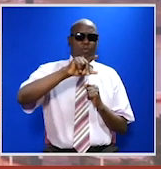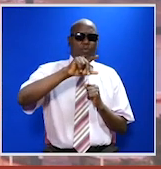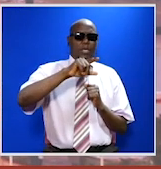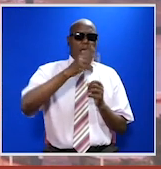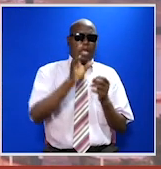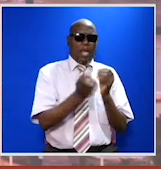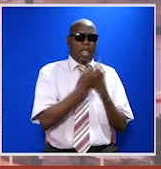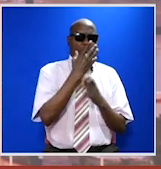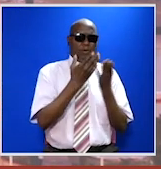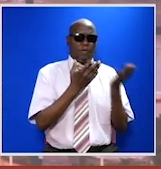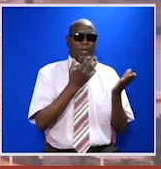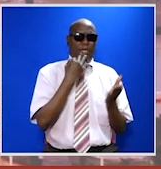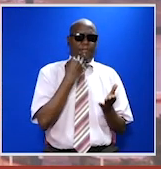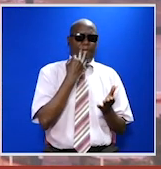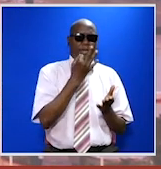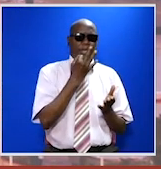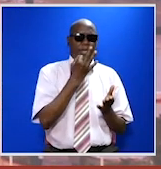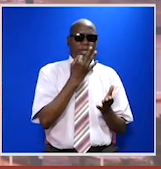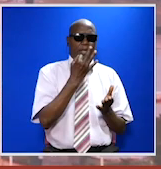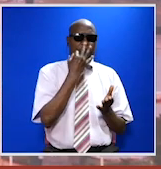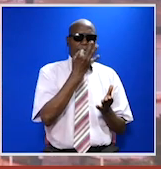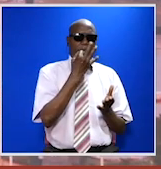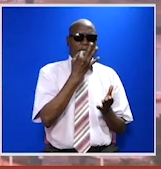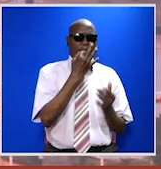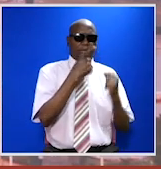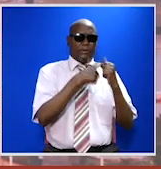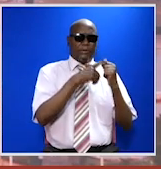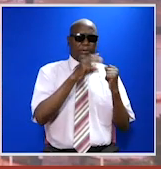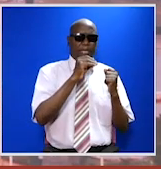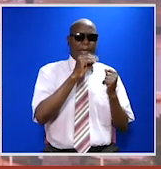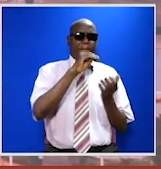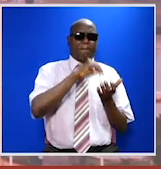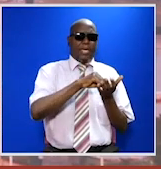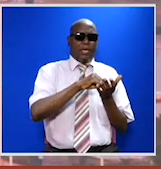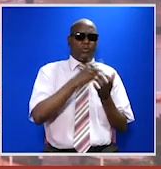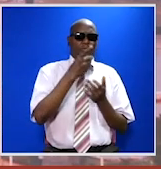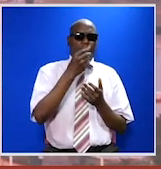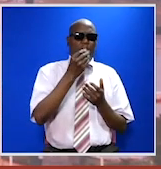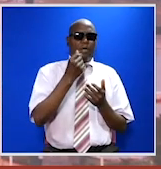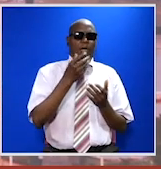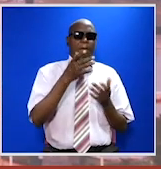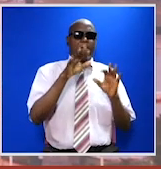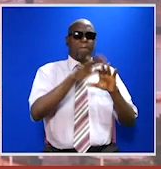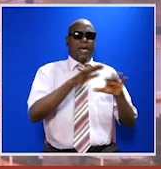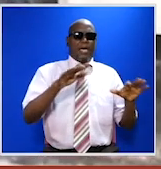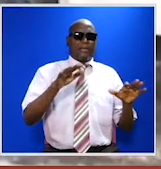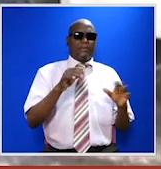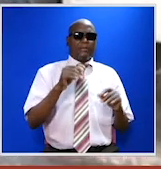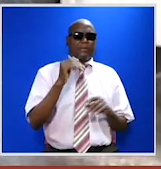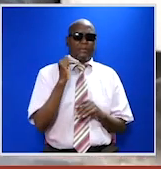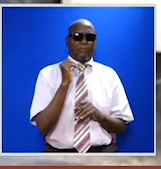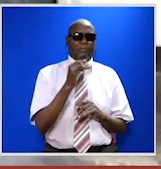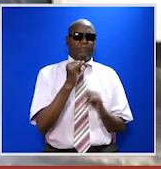a 360 million shillings state-of-the-art ultra-modern market that is expected to